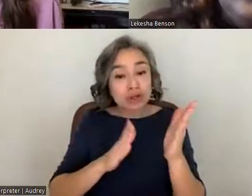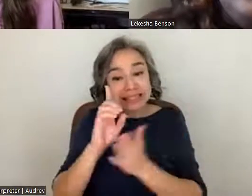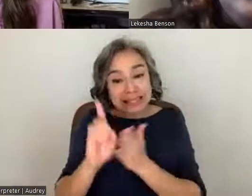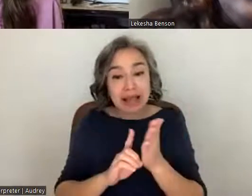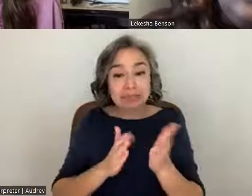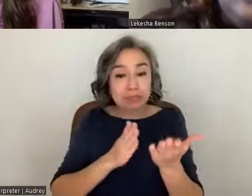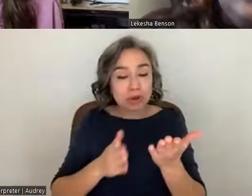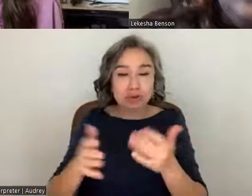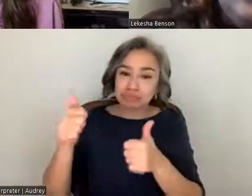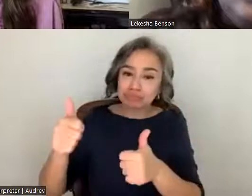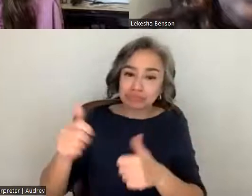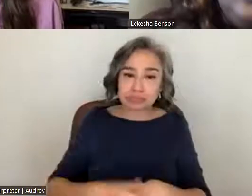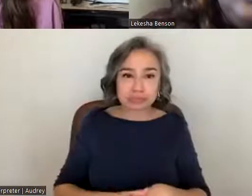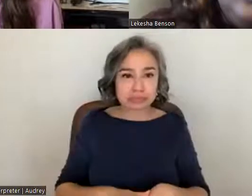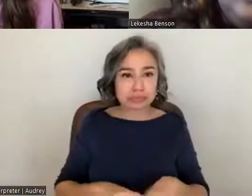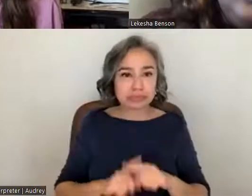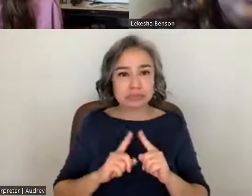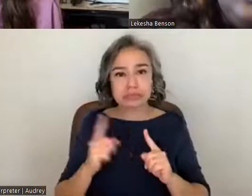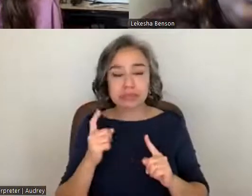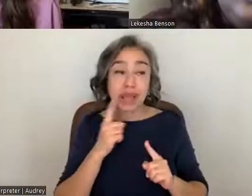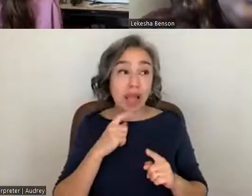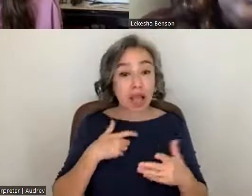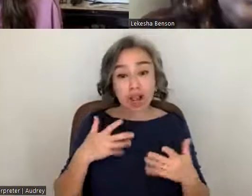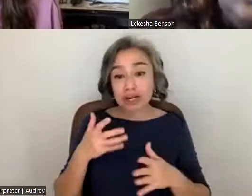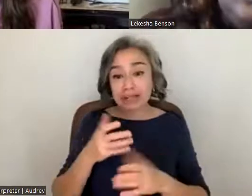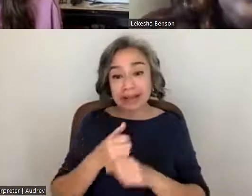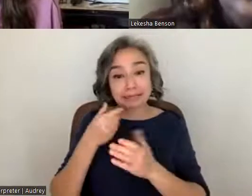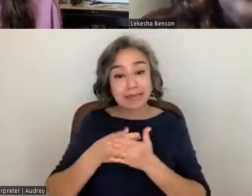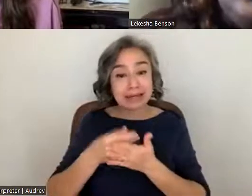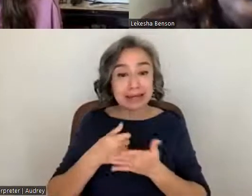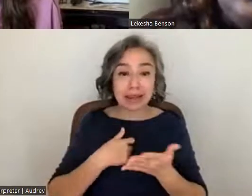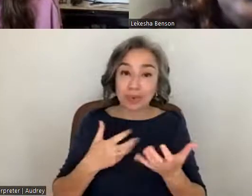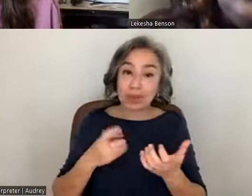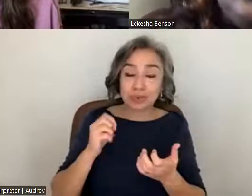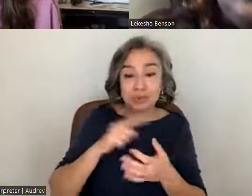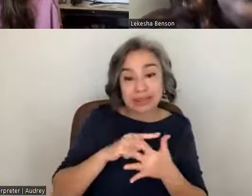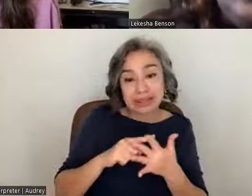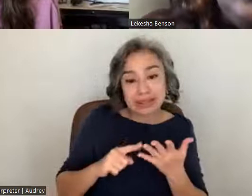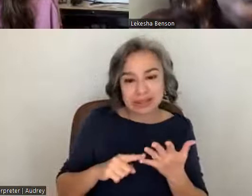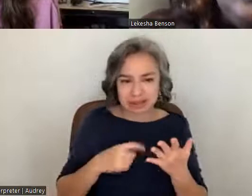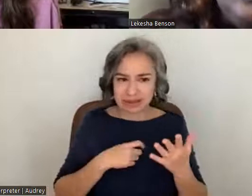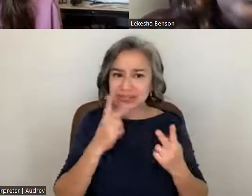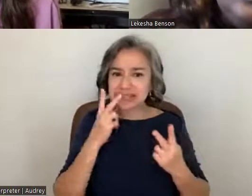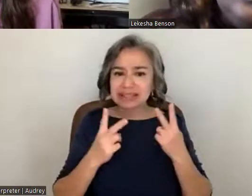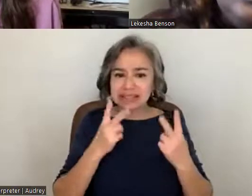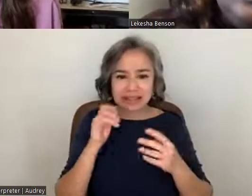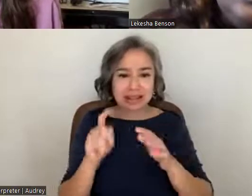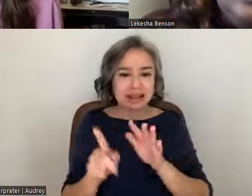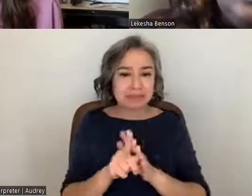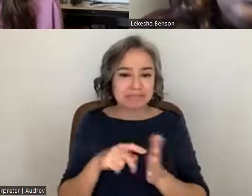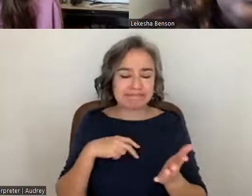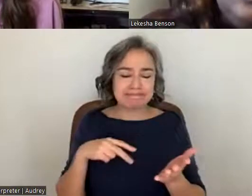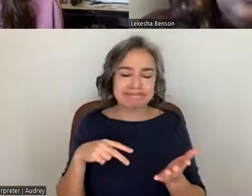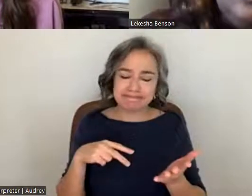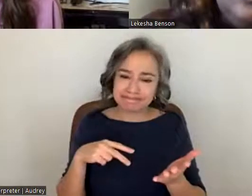suddenly have someone here dropping in saying, I've already been funded and I want to do this. Like several of you have already brought this up. And I think